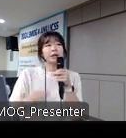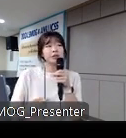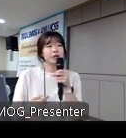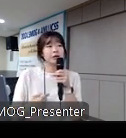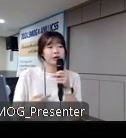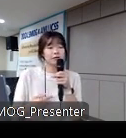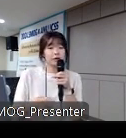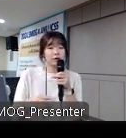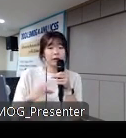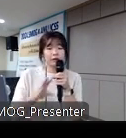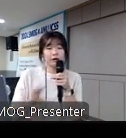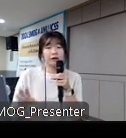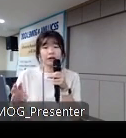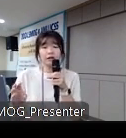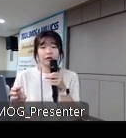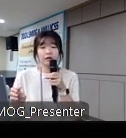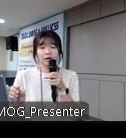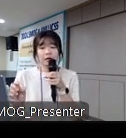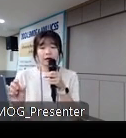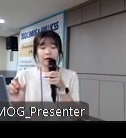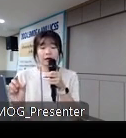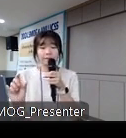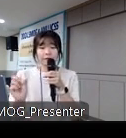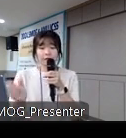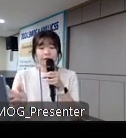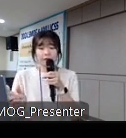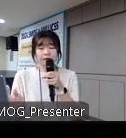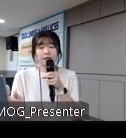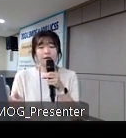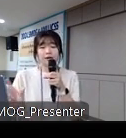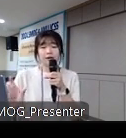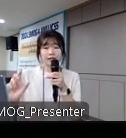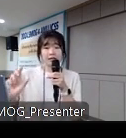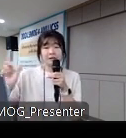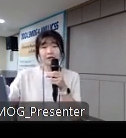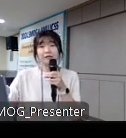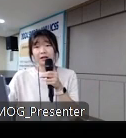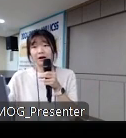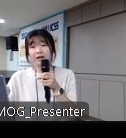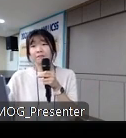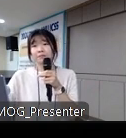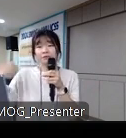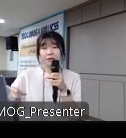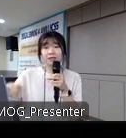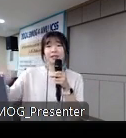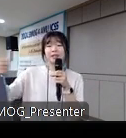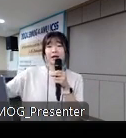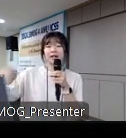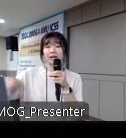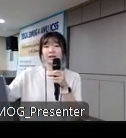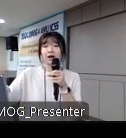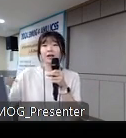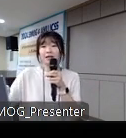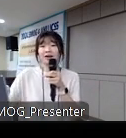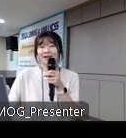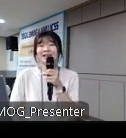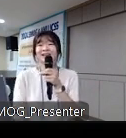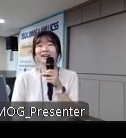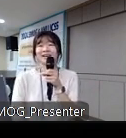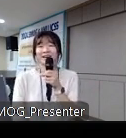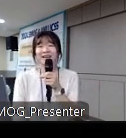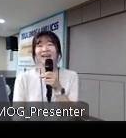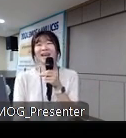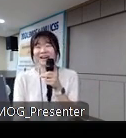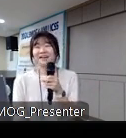don't actually know if he went further into testing whether it's a specific donkey versus the donkey.